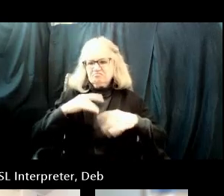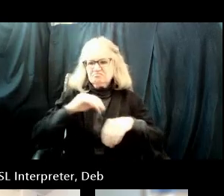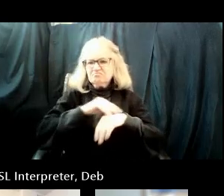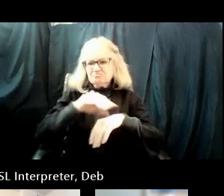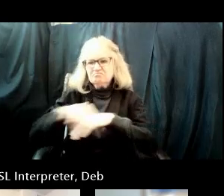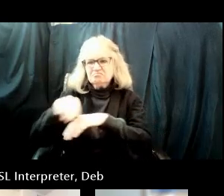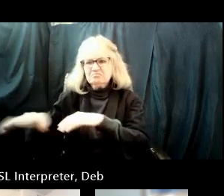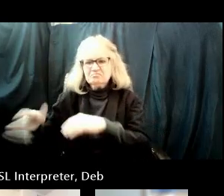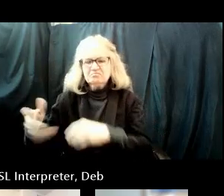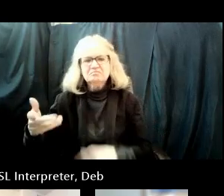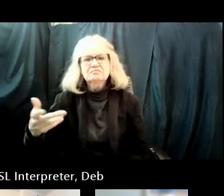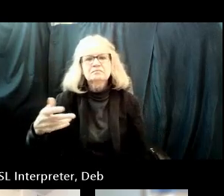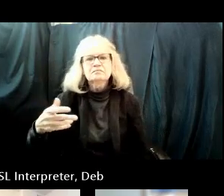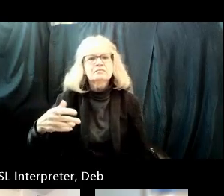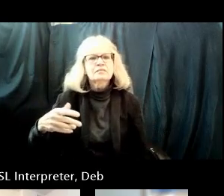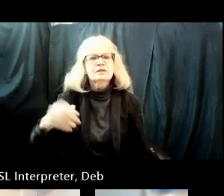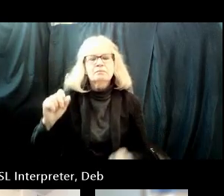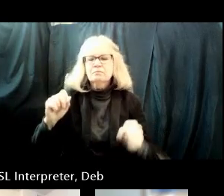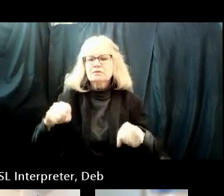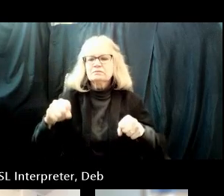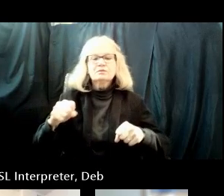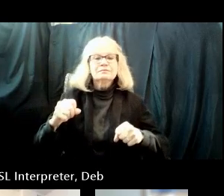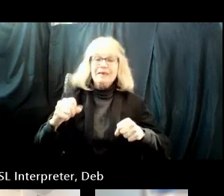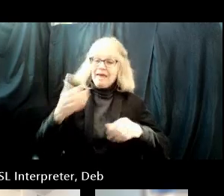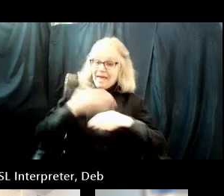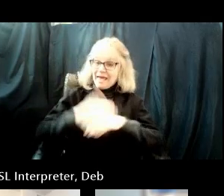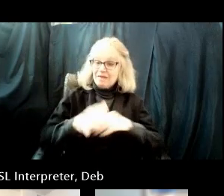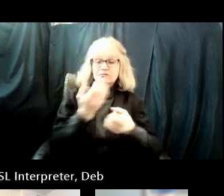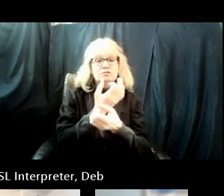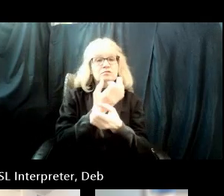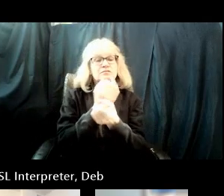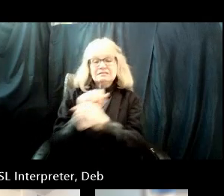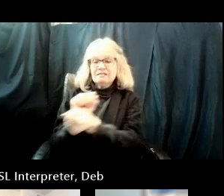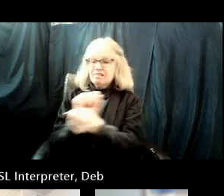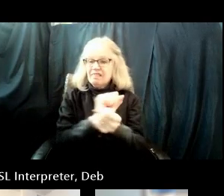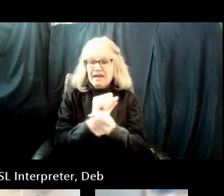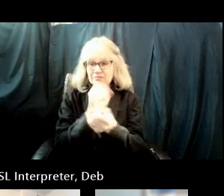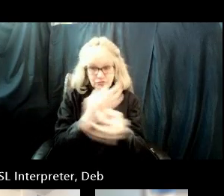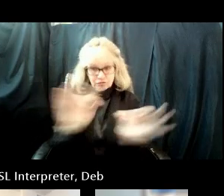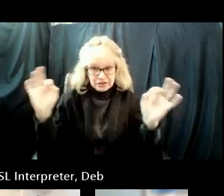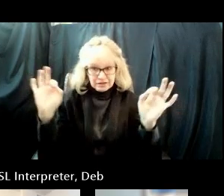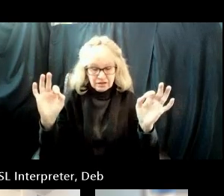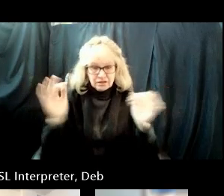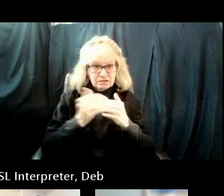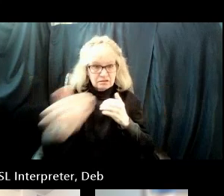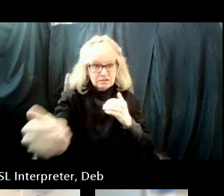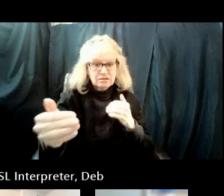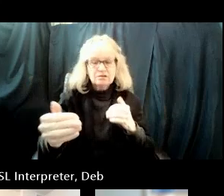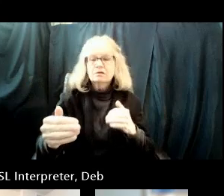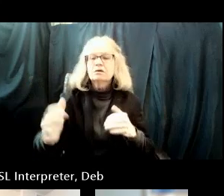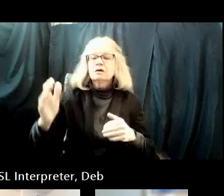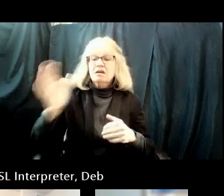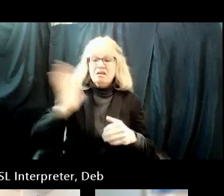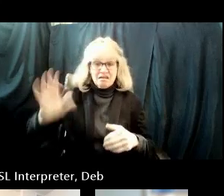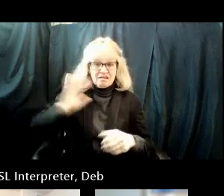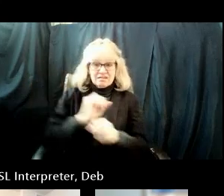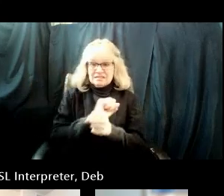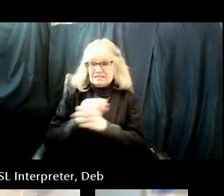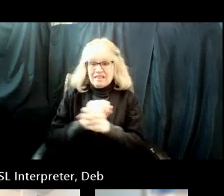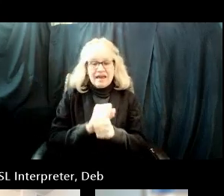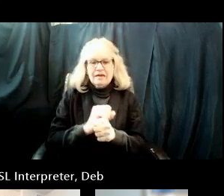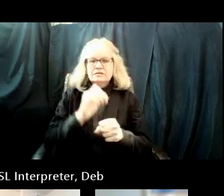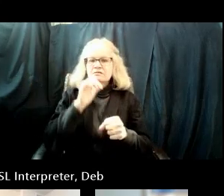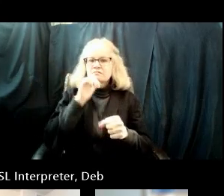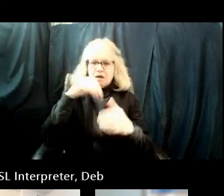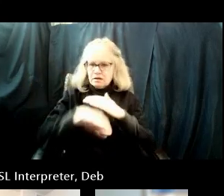As we move forward after emancipation, formerly enslaved people did not enter into a neutral or